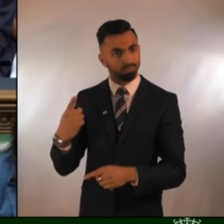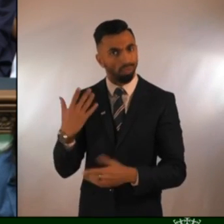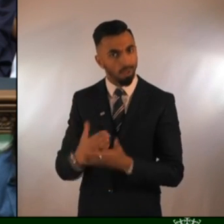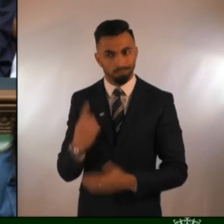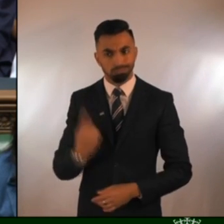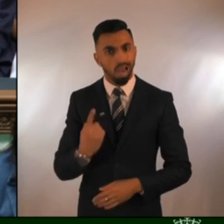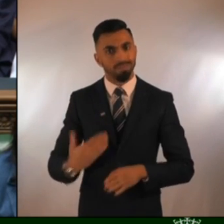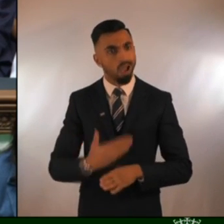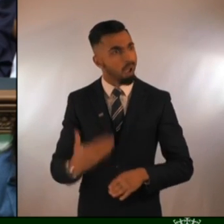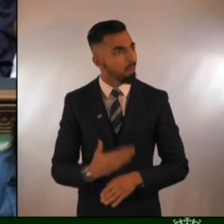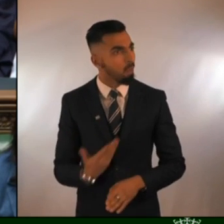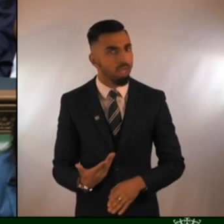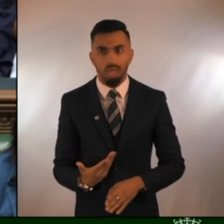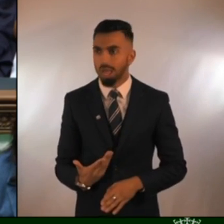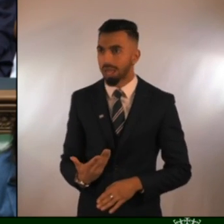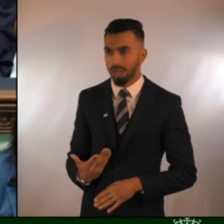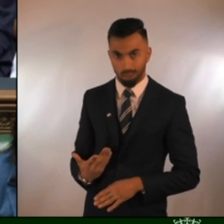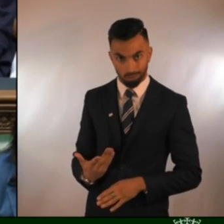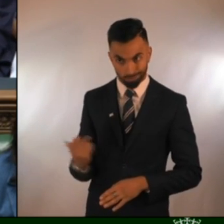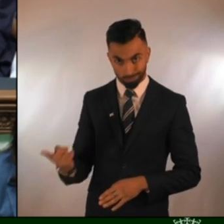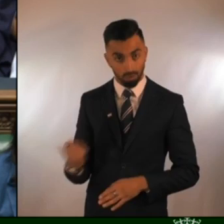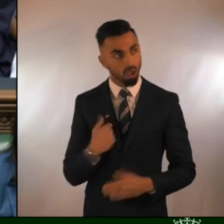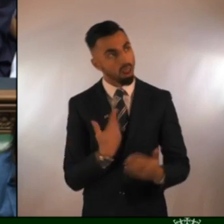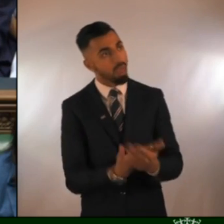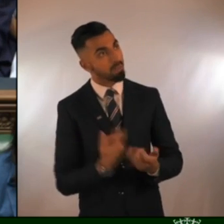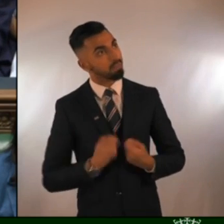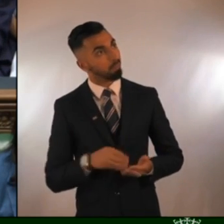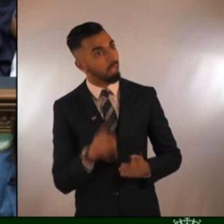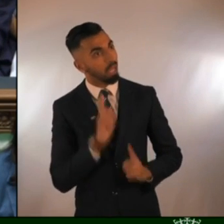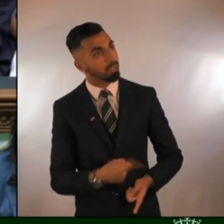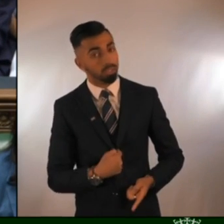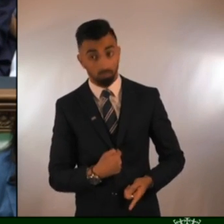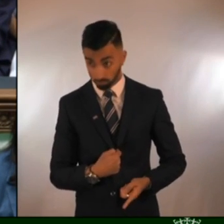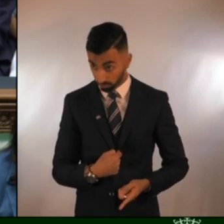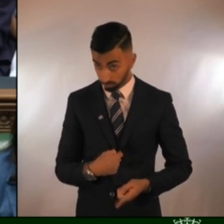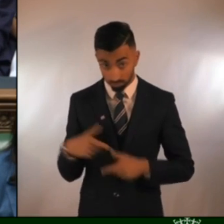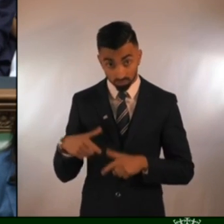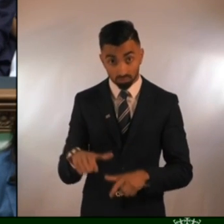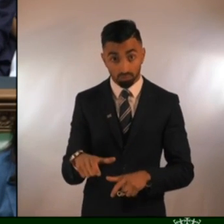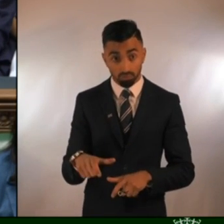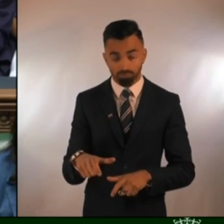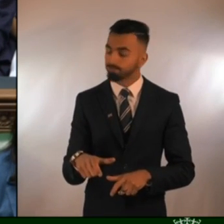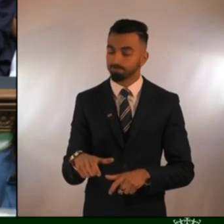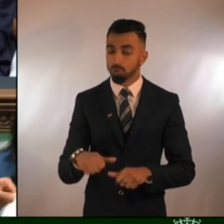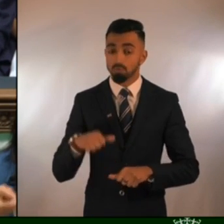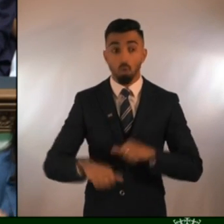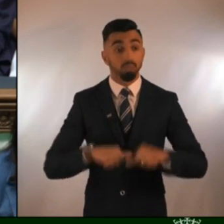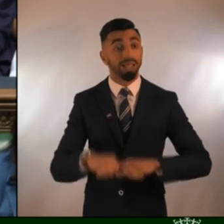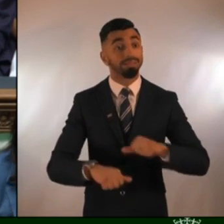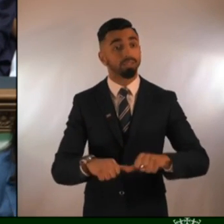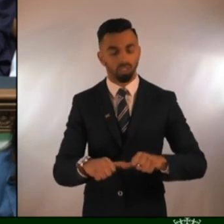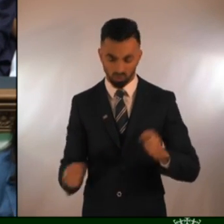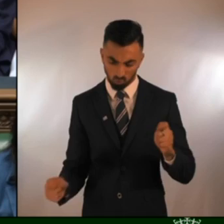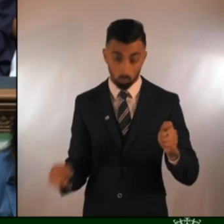too. So to support them during this period, we will make it quicker and easier to access